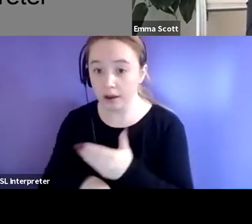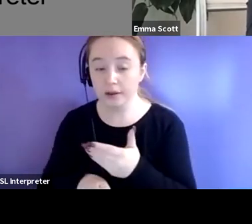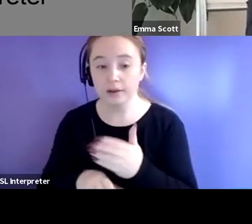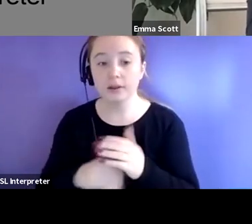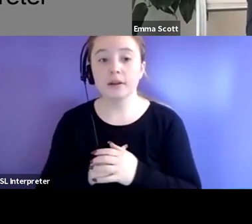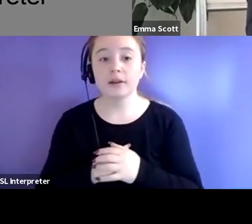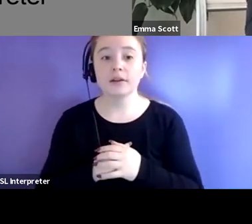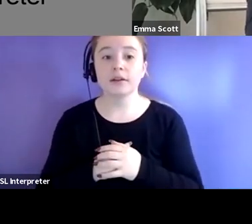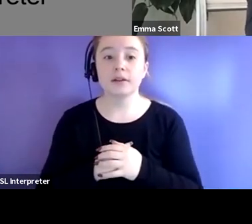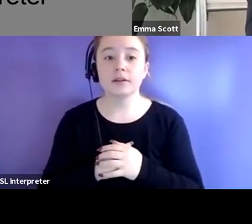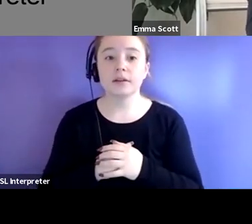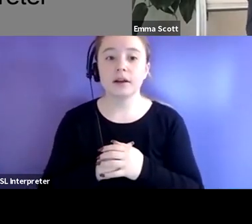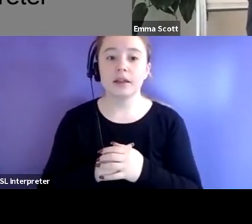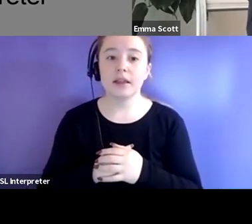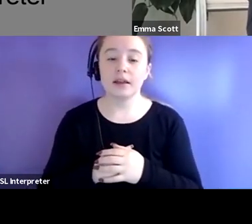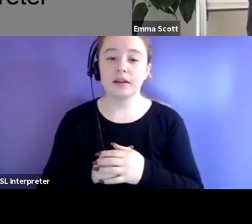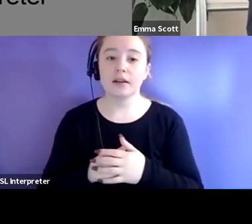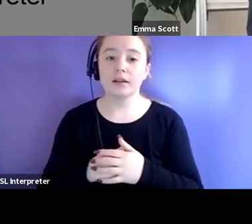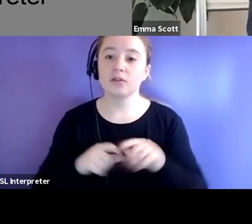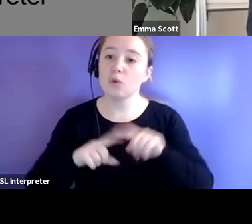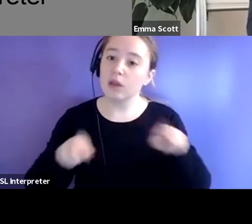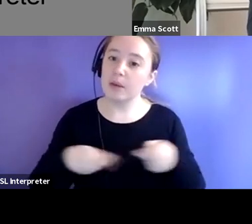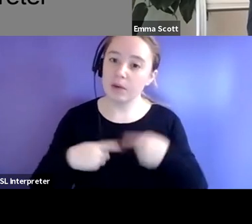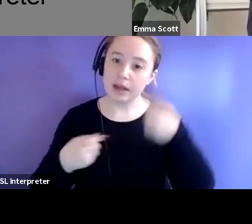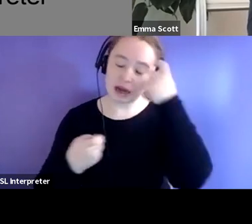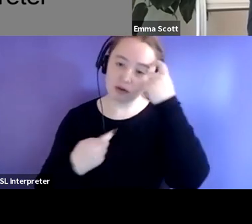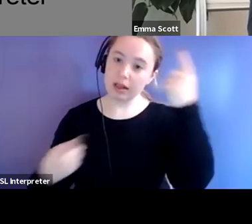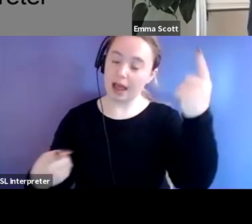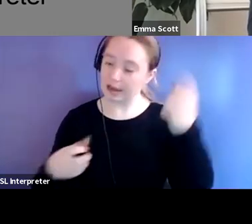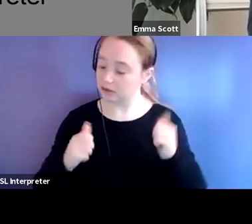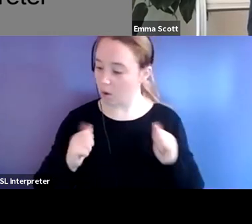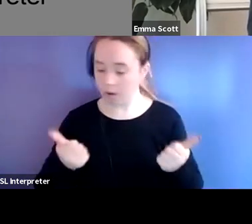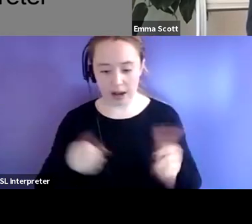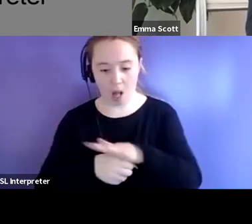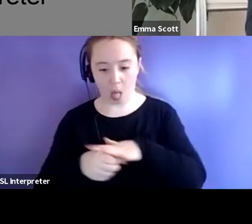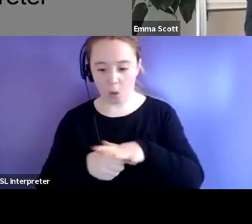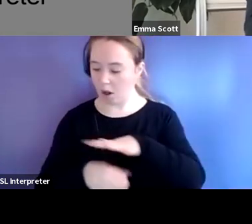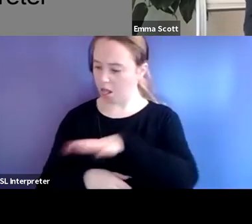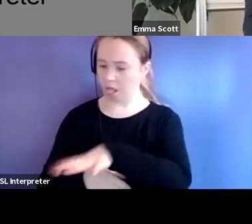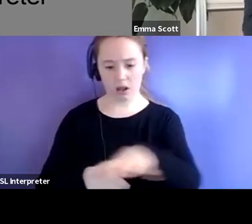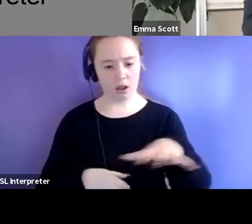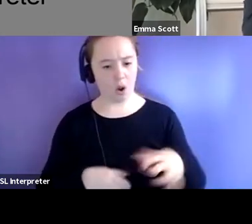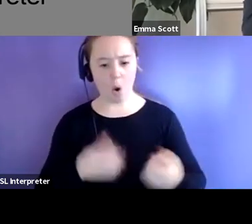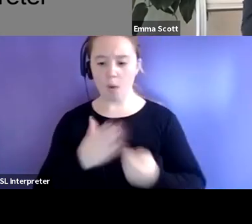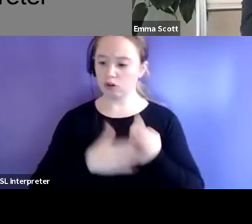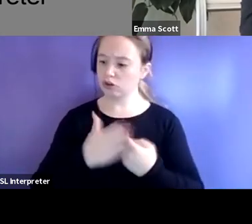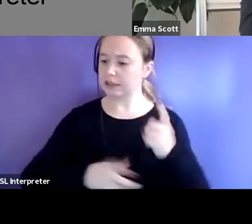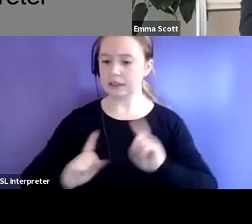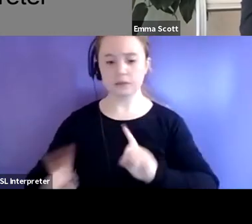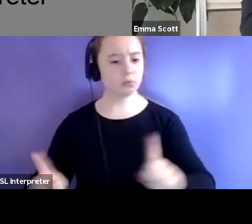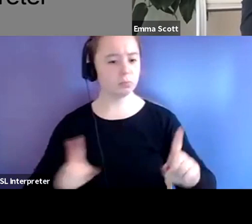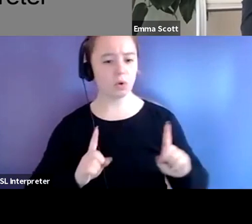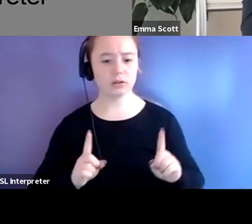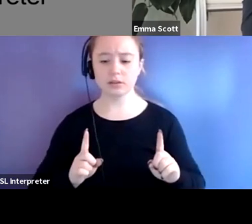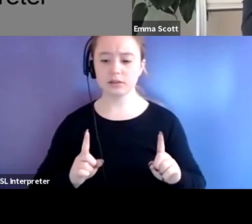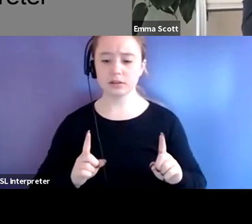you know, I think it laid bare, as I say, our local places. What are the opportunities? So the work, if we are